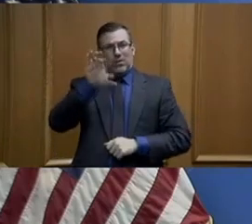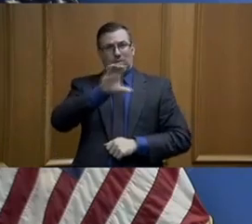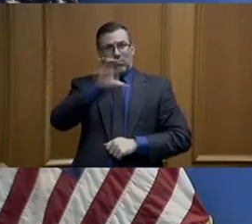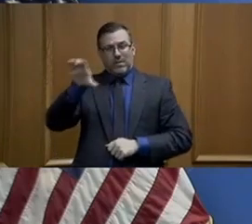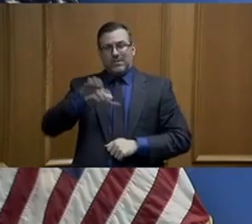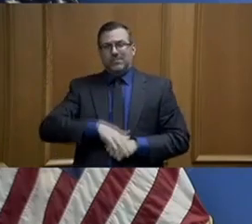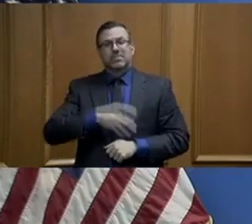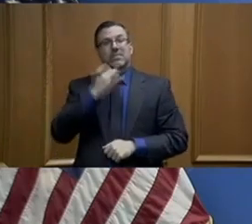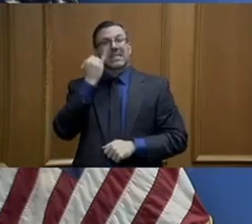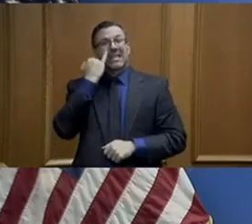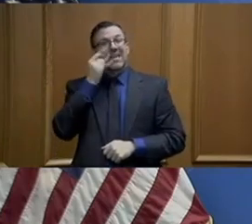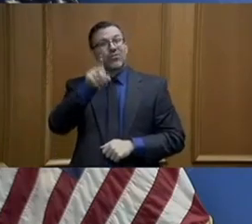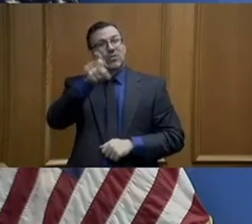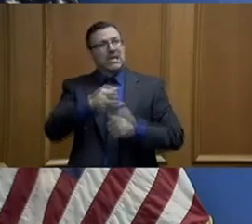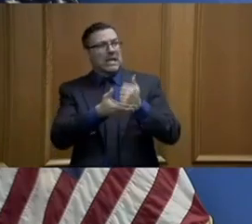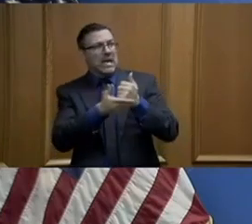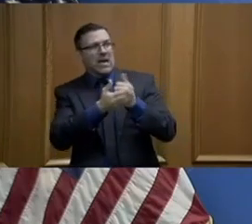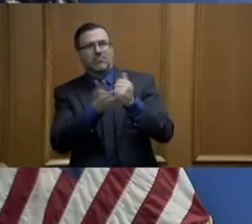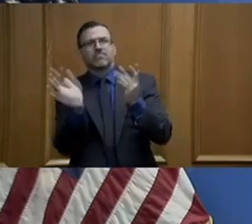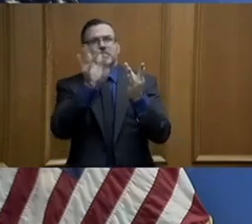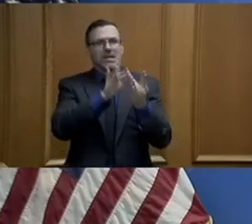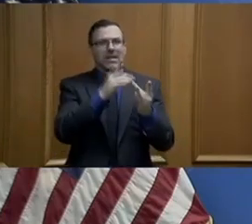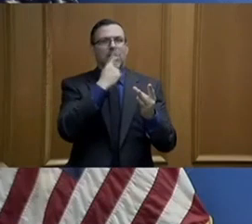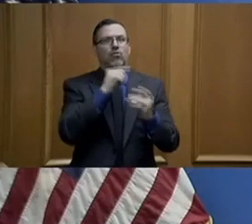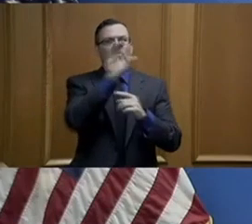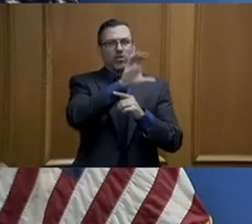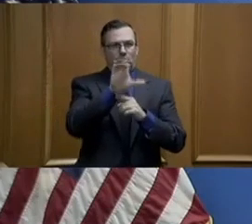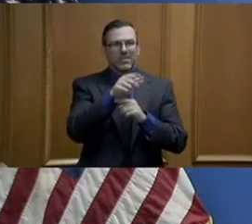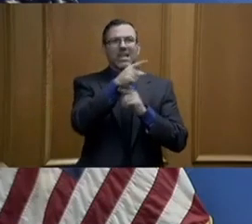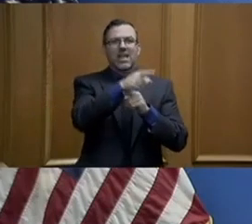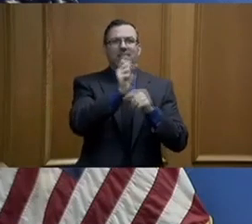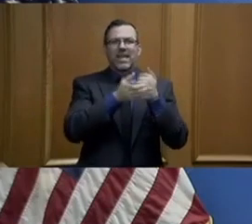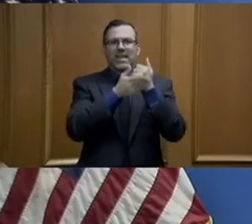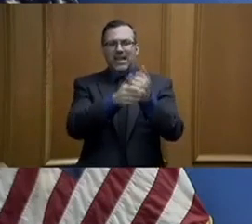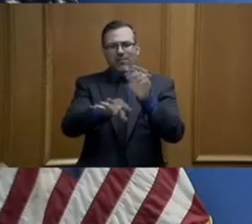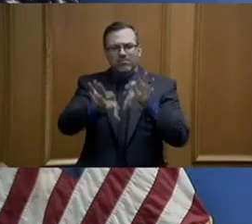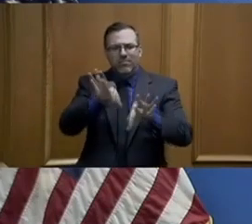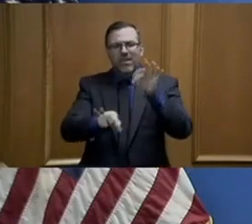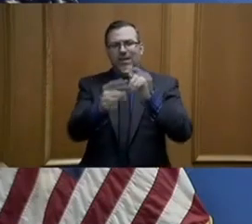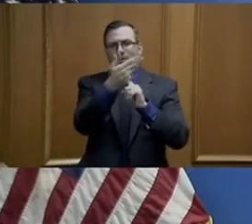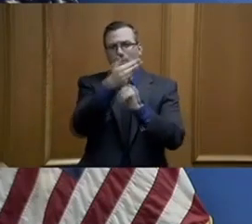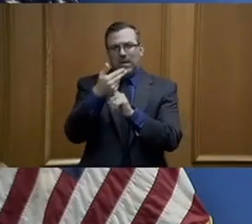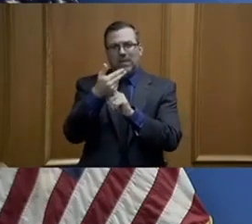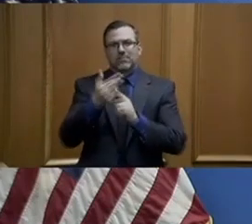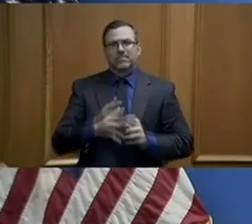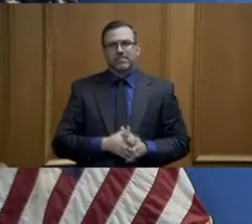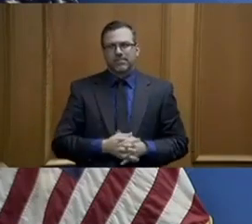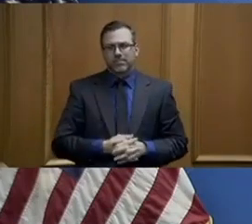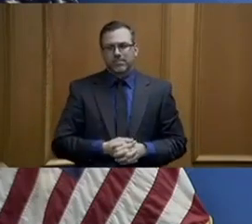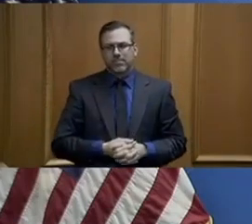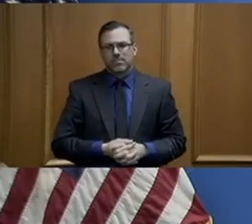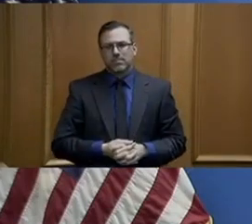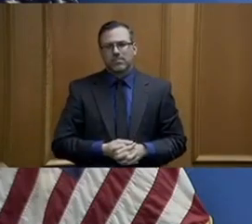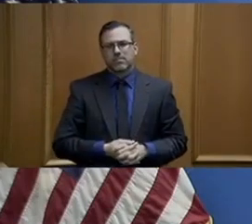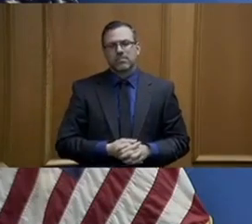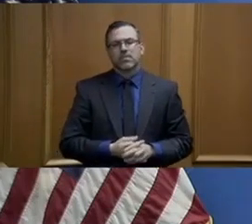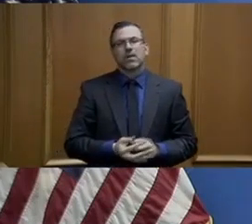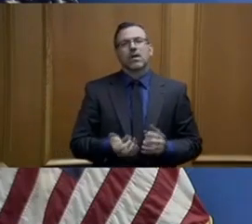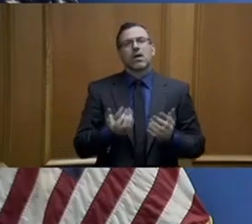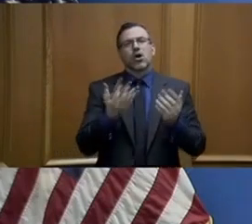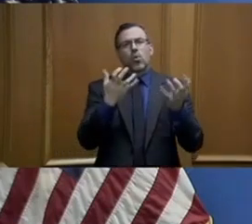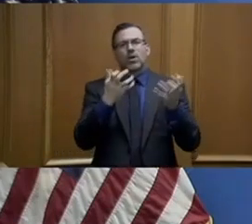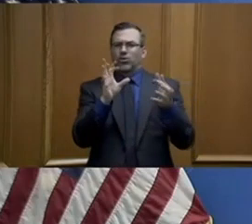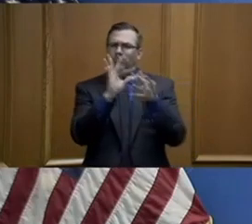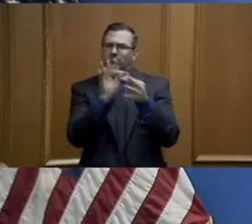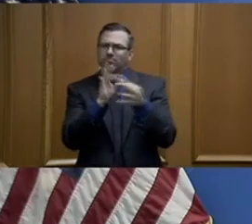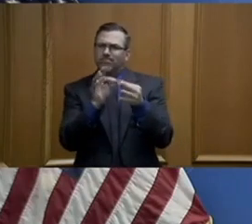need assistance, please reach out to them. There are secured hotels that can assist those families in need. One of the messages we want to make sure that